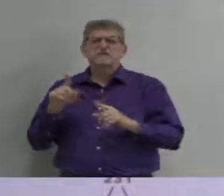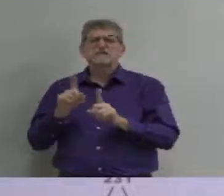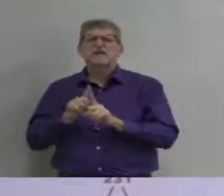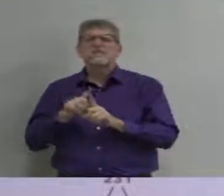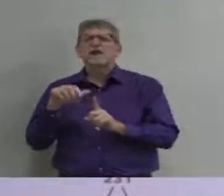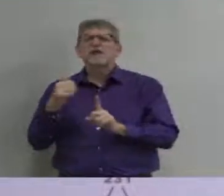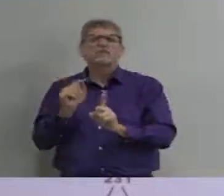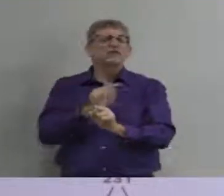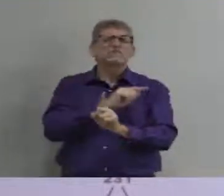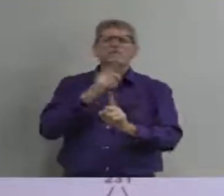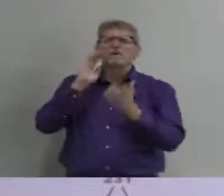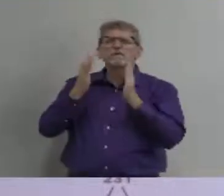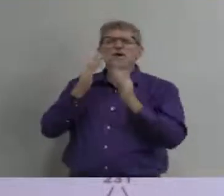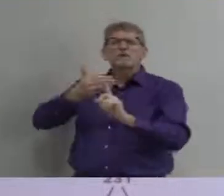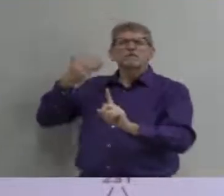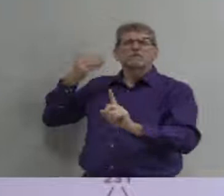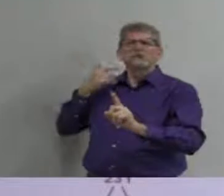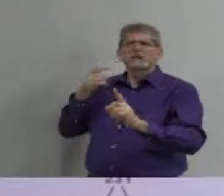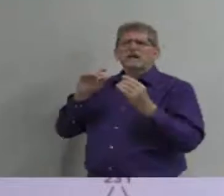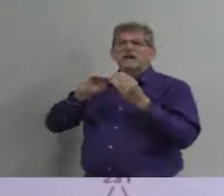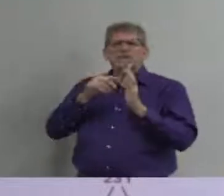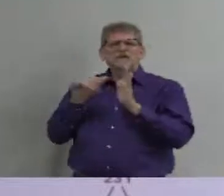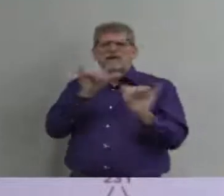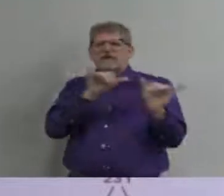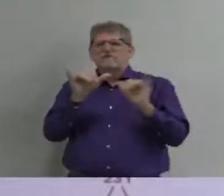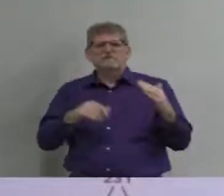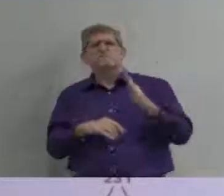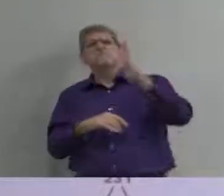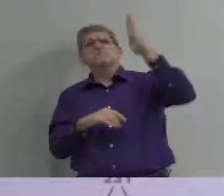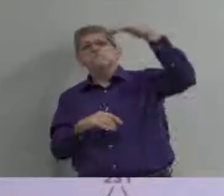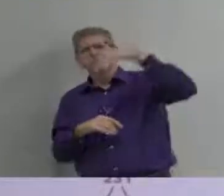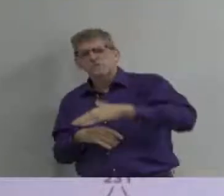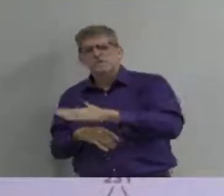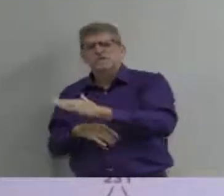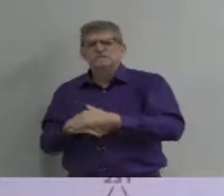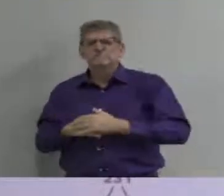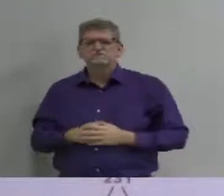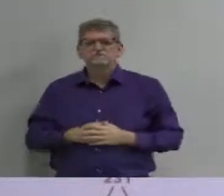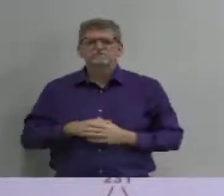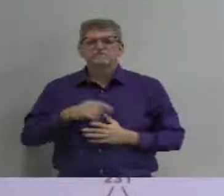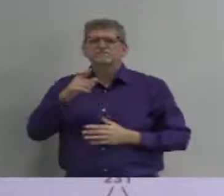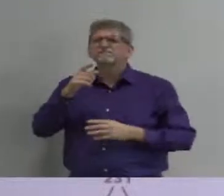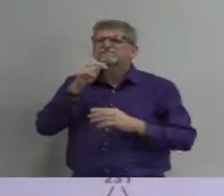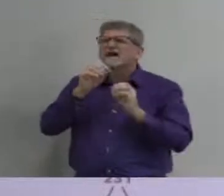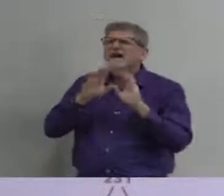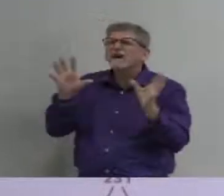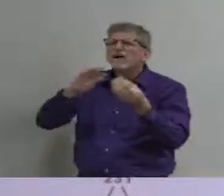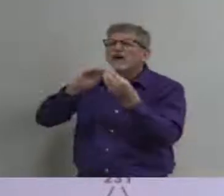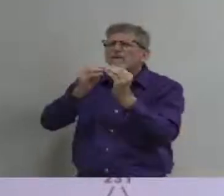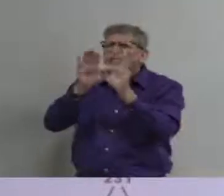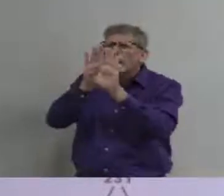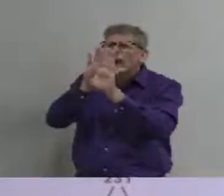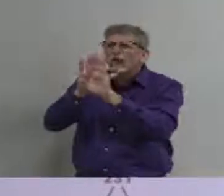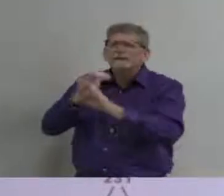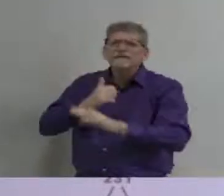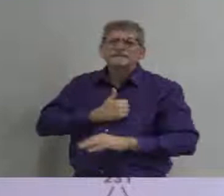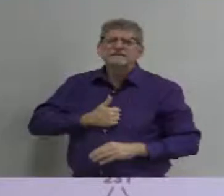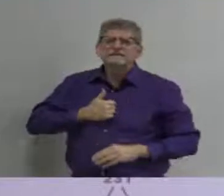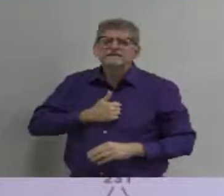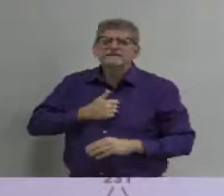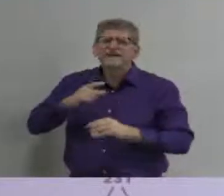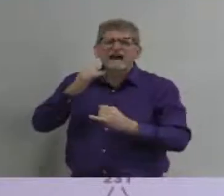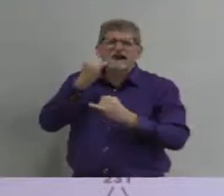Last week it was 127. I apologize, that number doesn't show up very clearly there, but the last 3 numbers are 129,